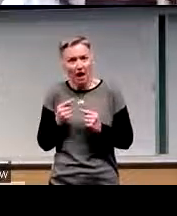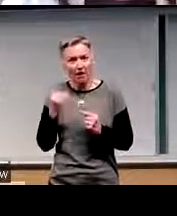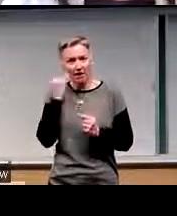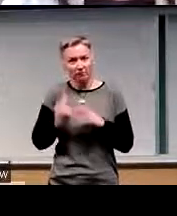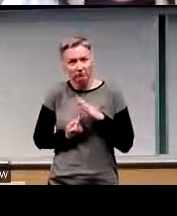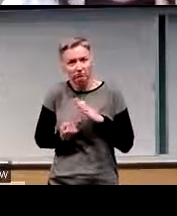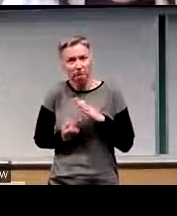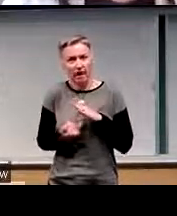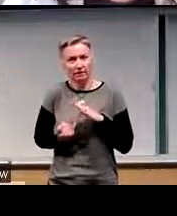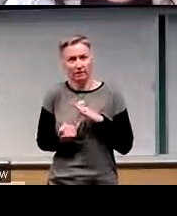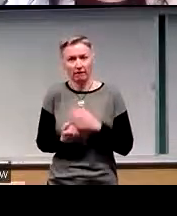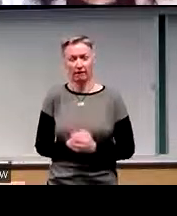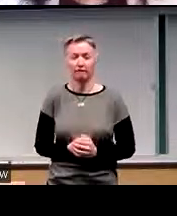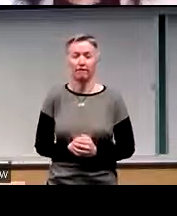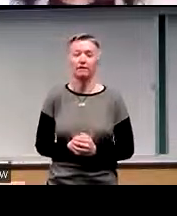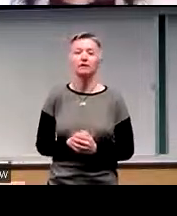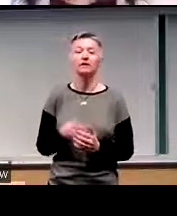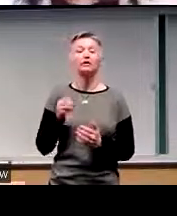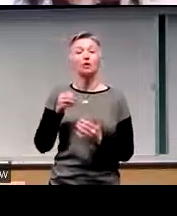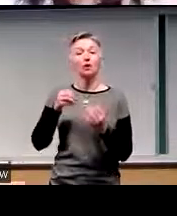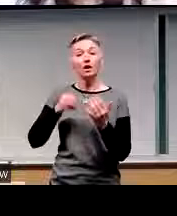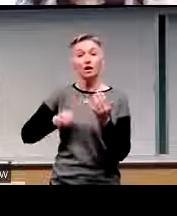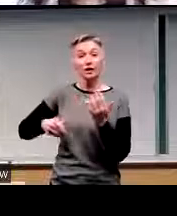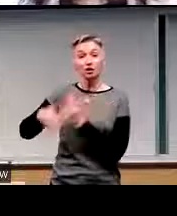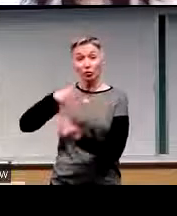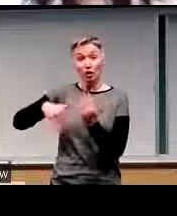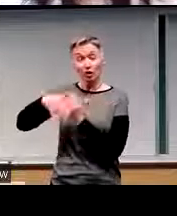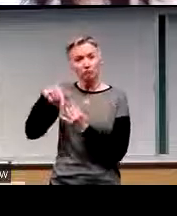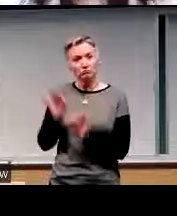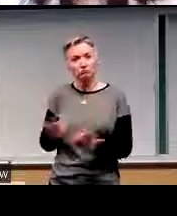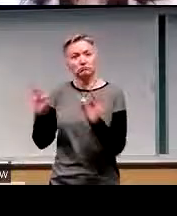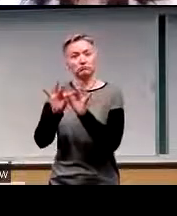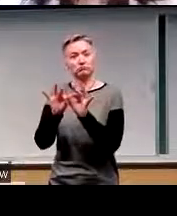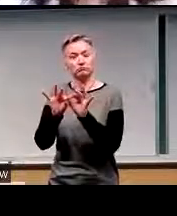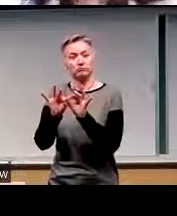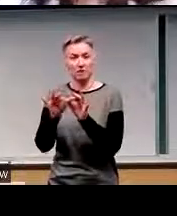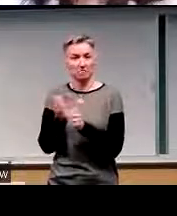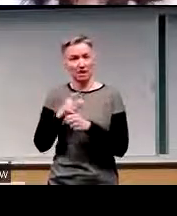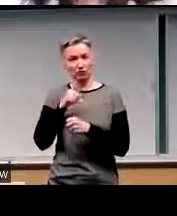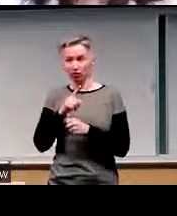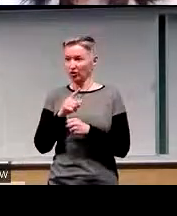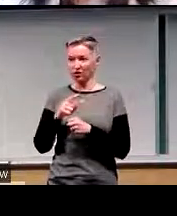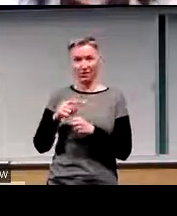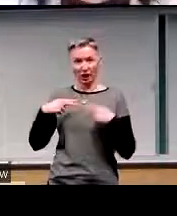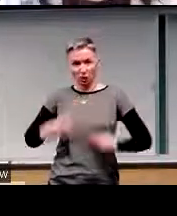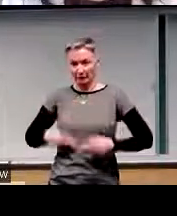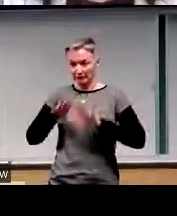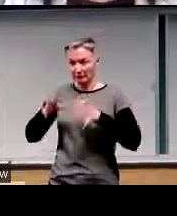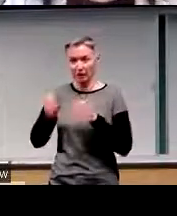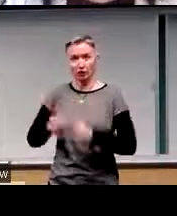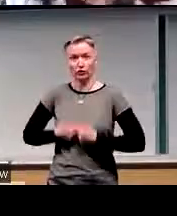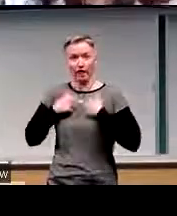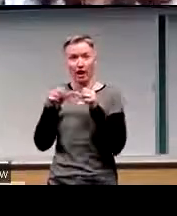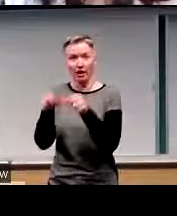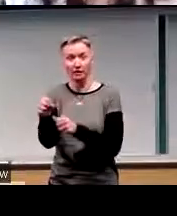And while being social was important in terms of ensuring survival of the species, being